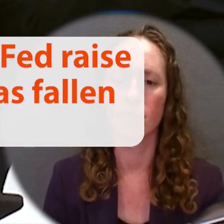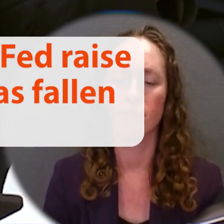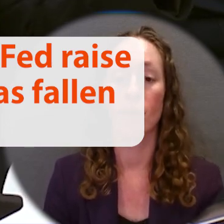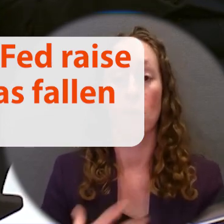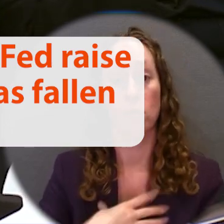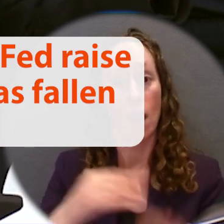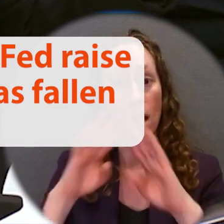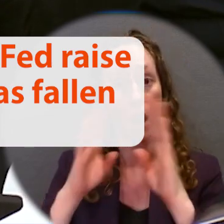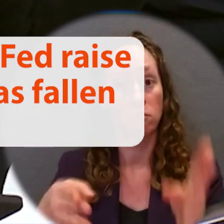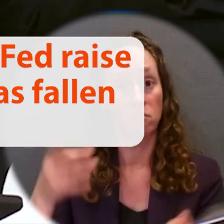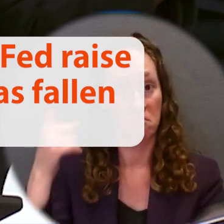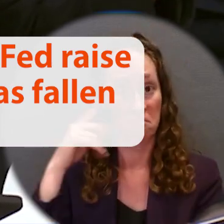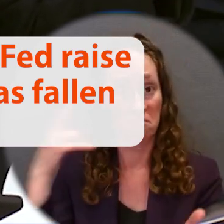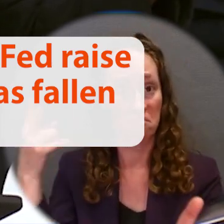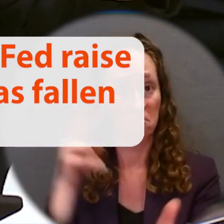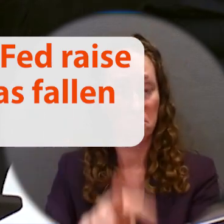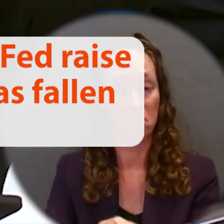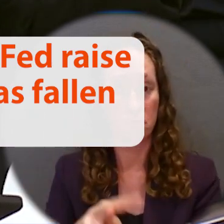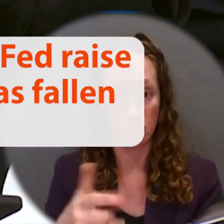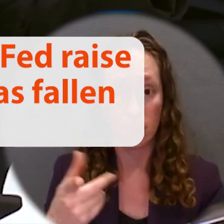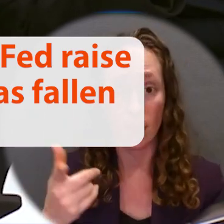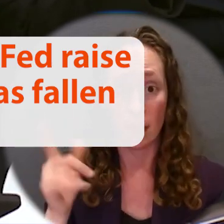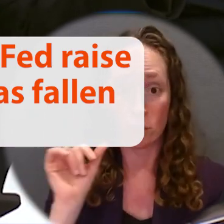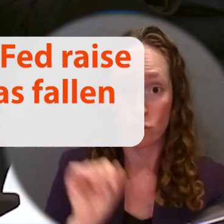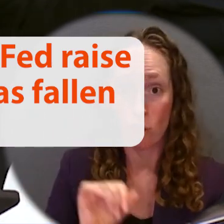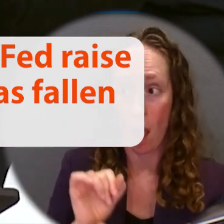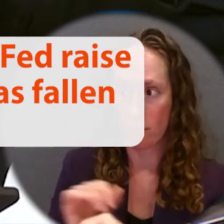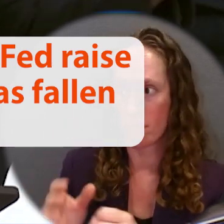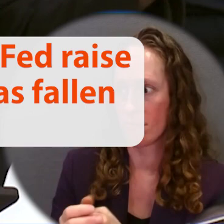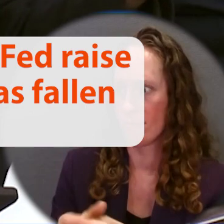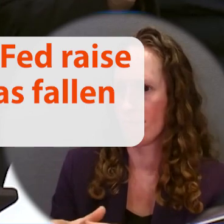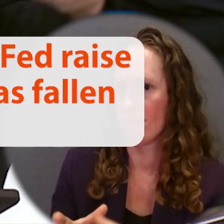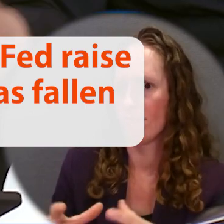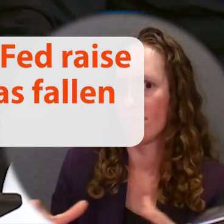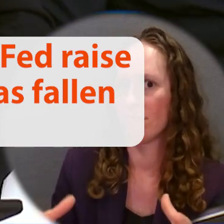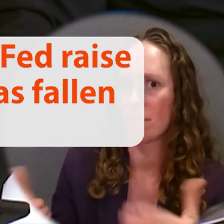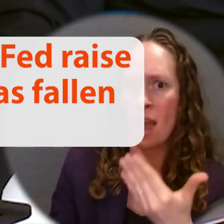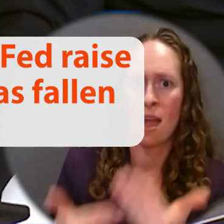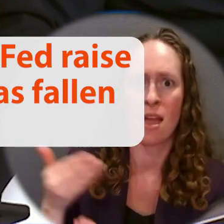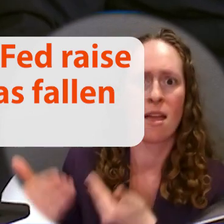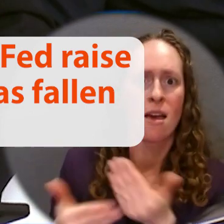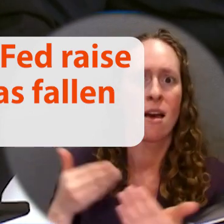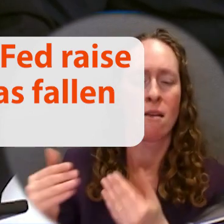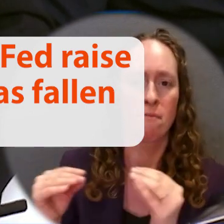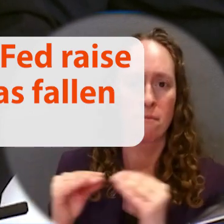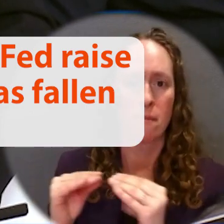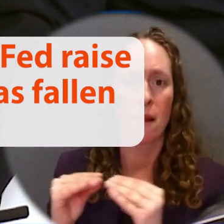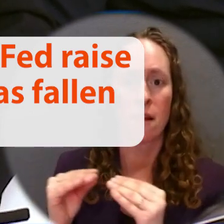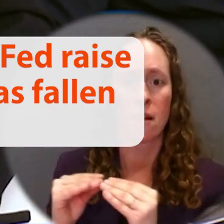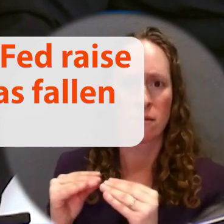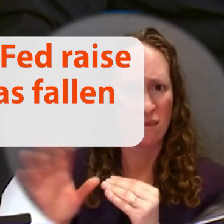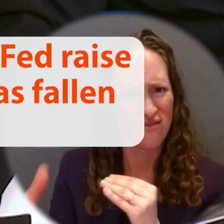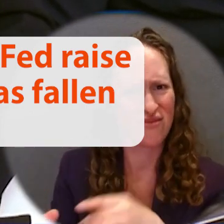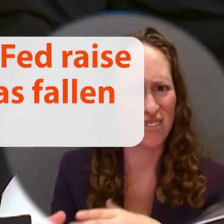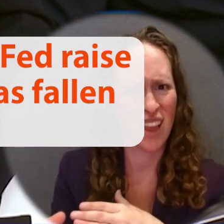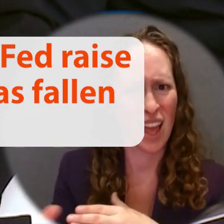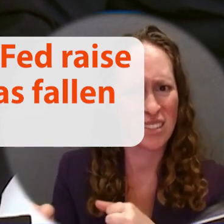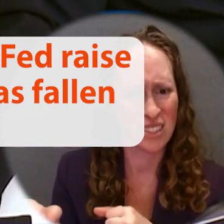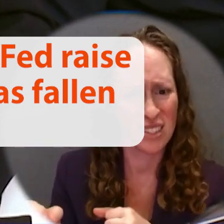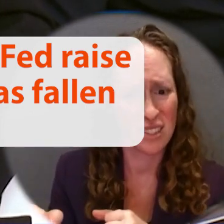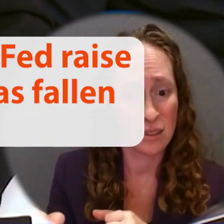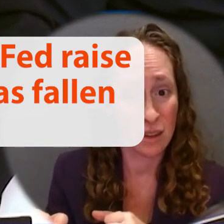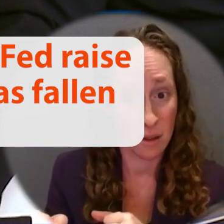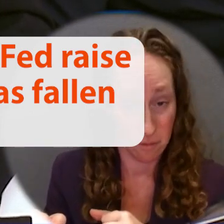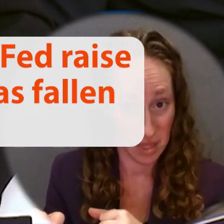fact that jobs continue to grow every month at a faster rate than economists are predicting is a sign that the economy is